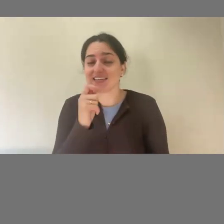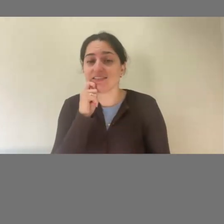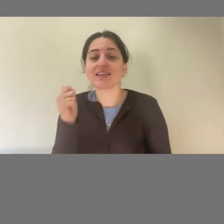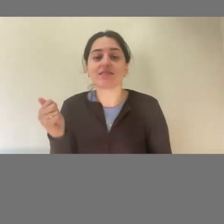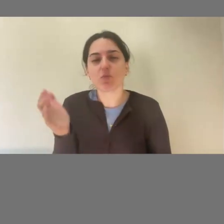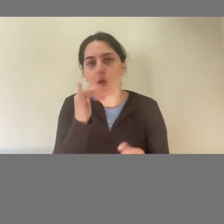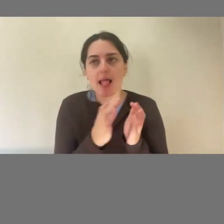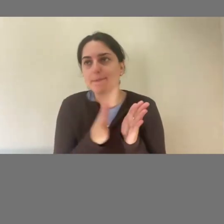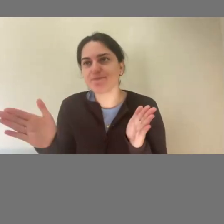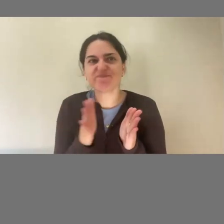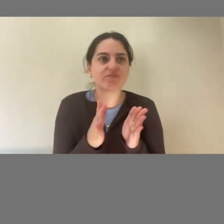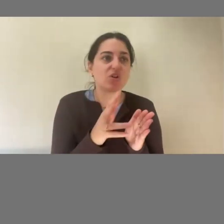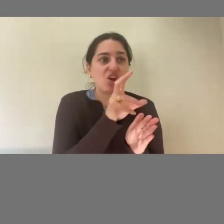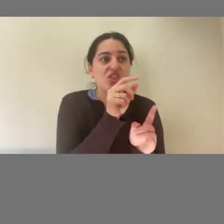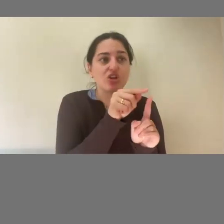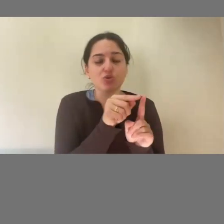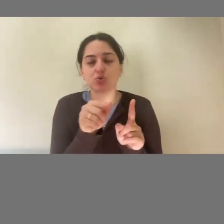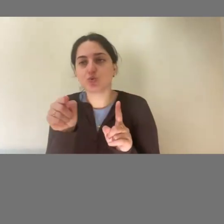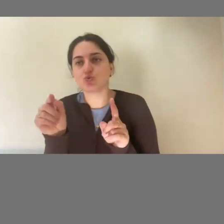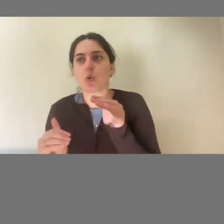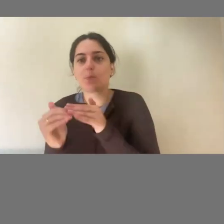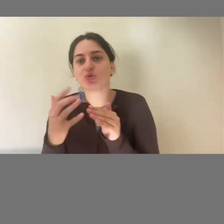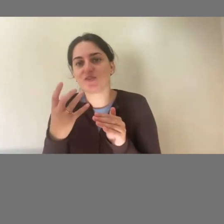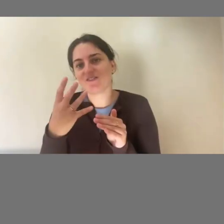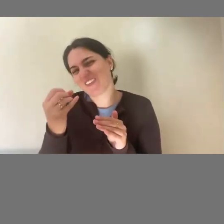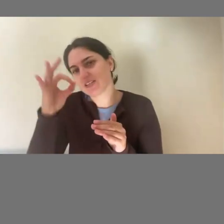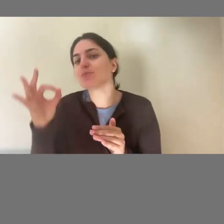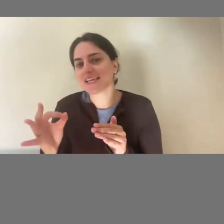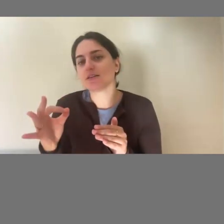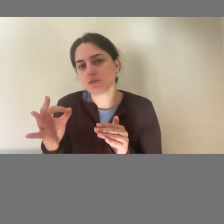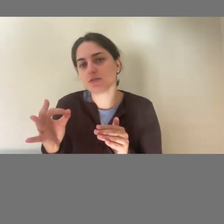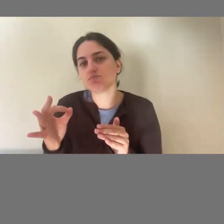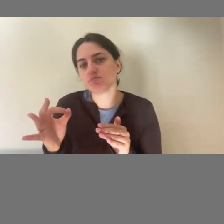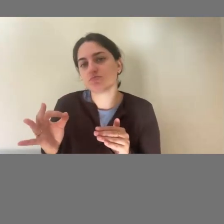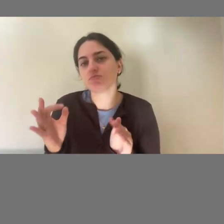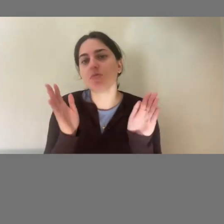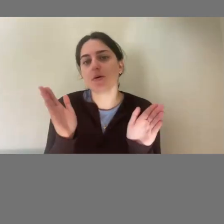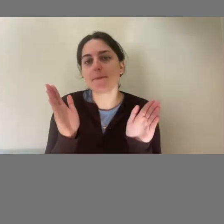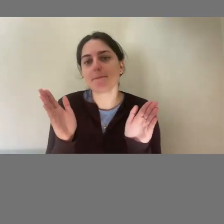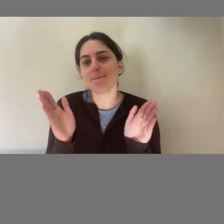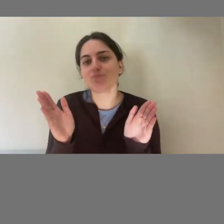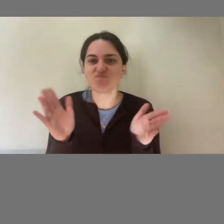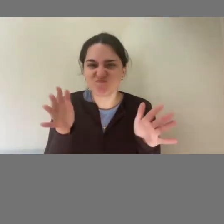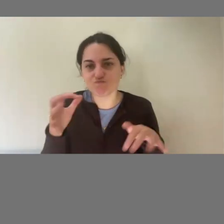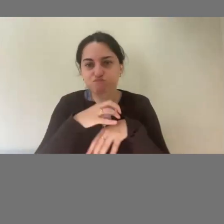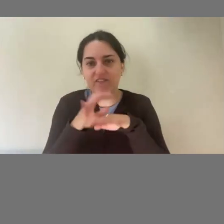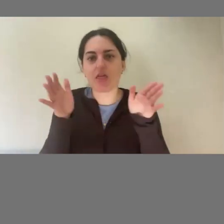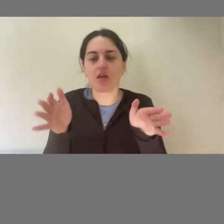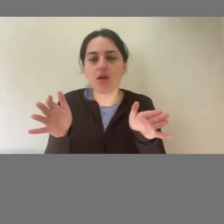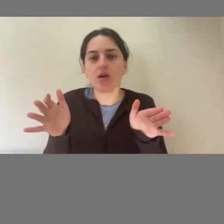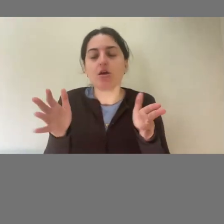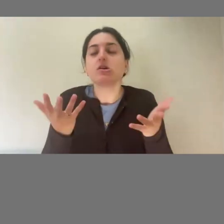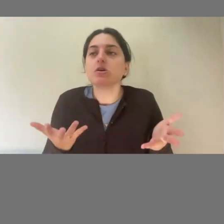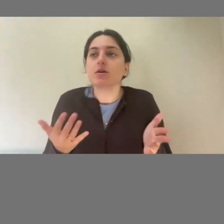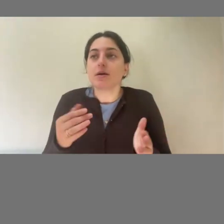anywhere from 30 to up to 50%. So roundabout. There